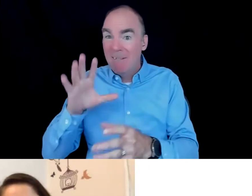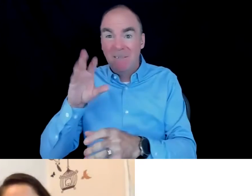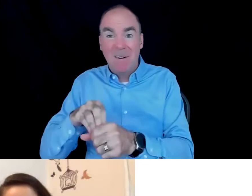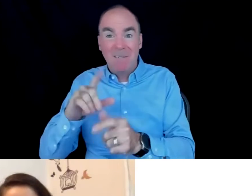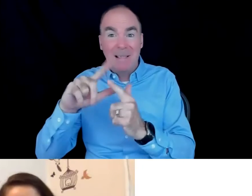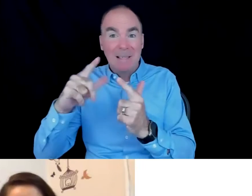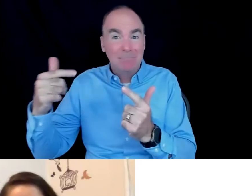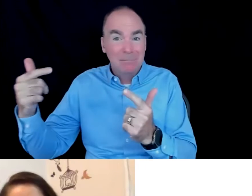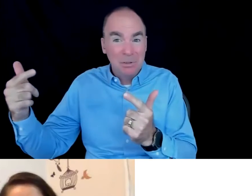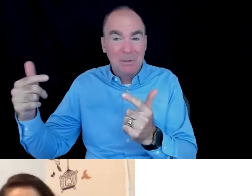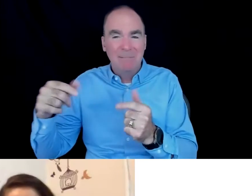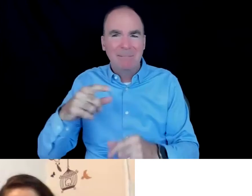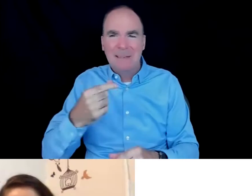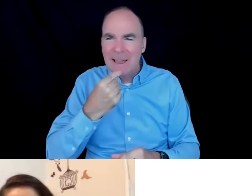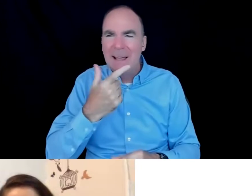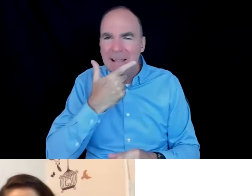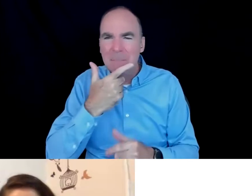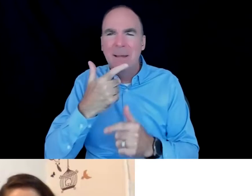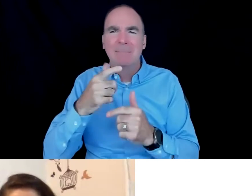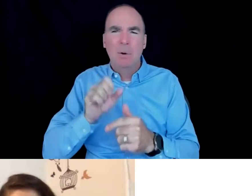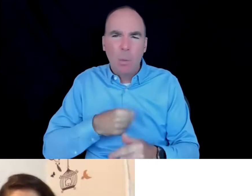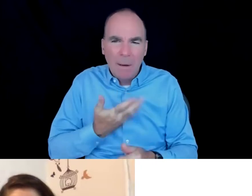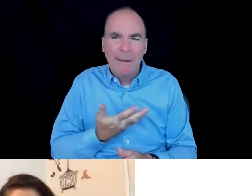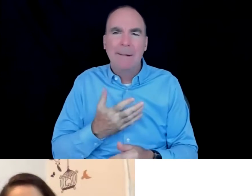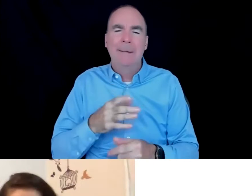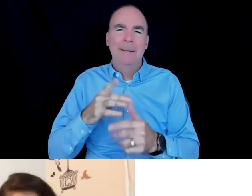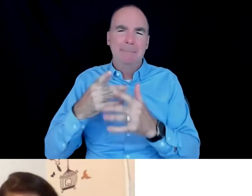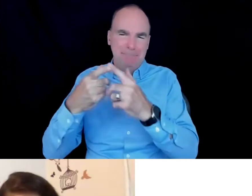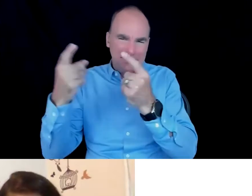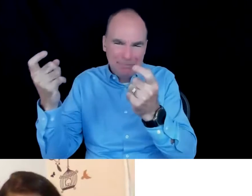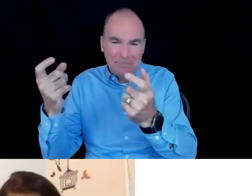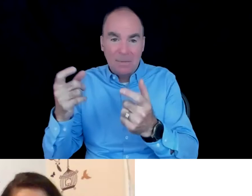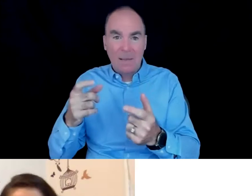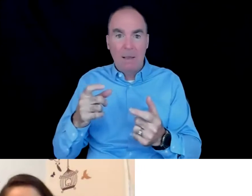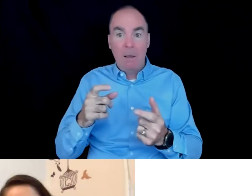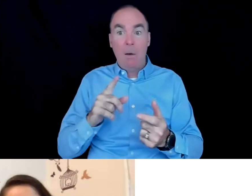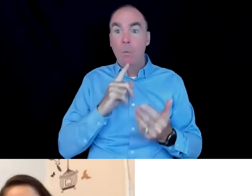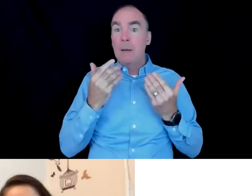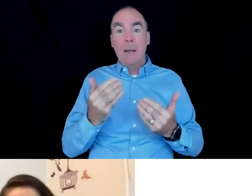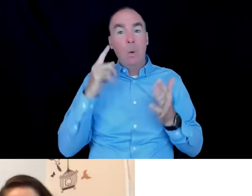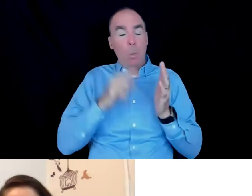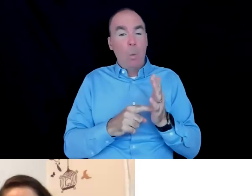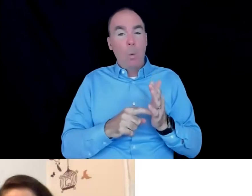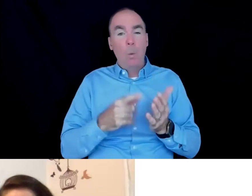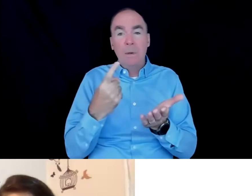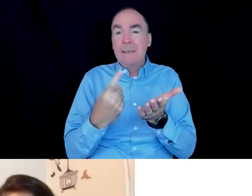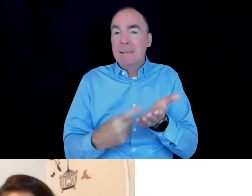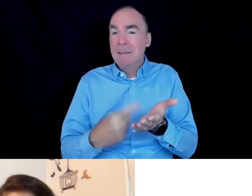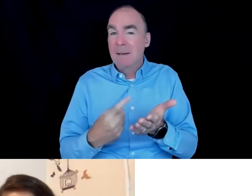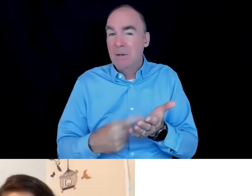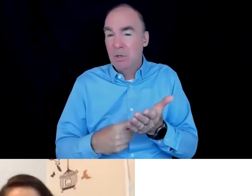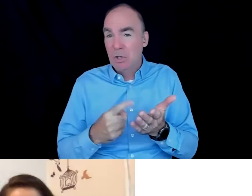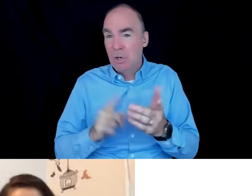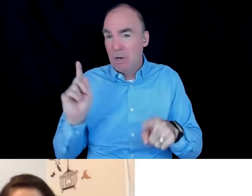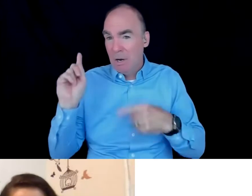So around the world, you know, the conversation in mental health is now shifting to more inclusive conversations. And for instance, where I come from in